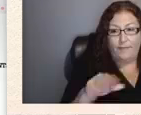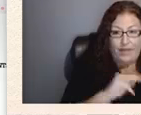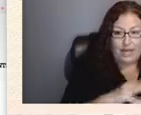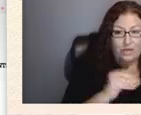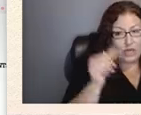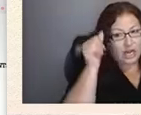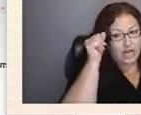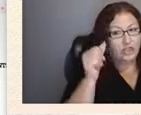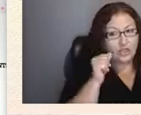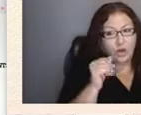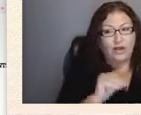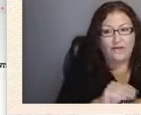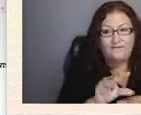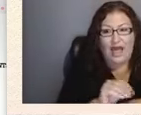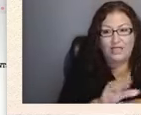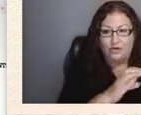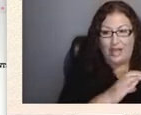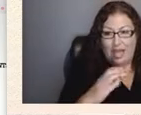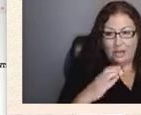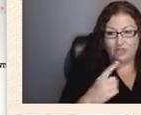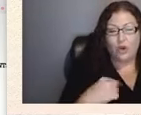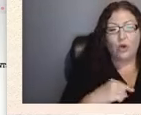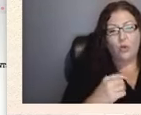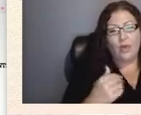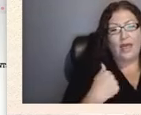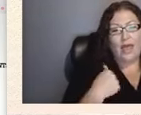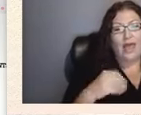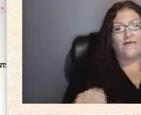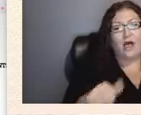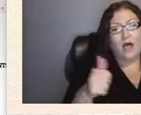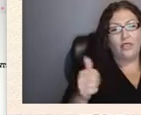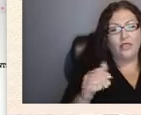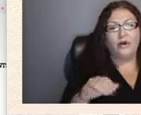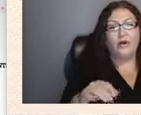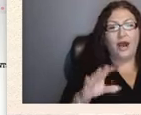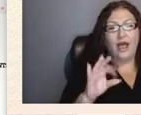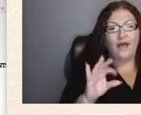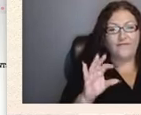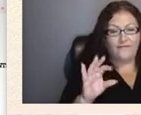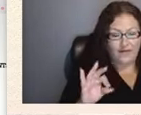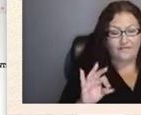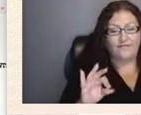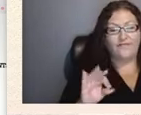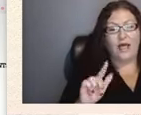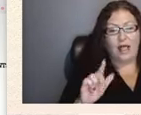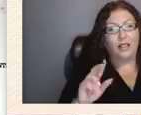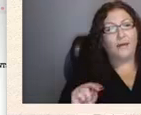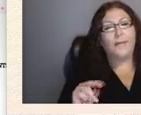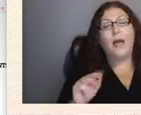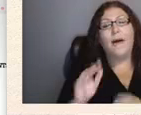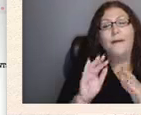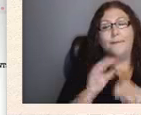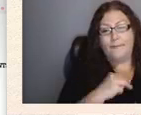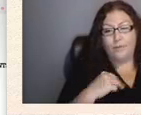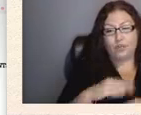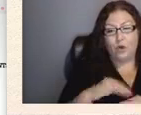Advisory Council. We have several other FFLN members on those councils as well. And what we do on those is to